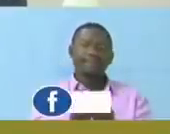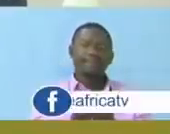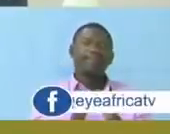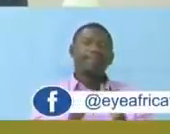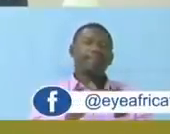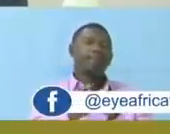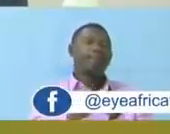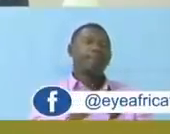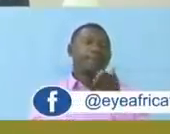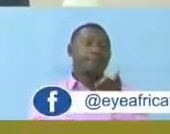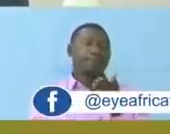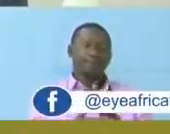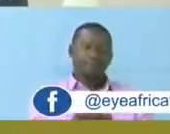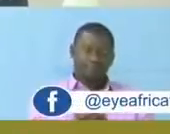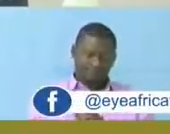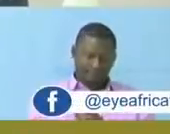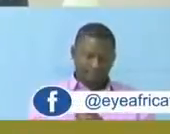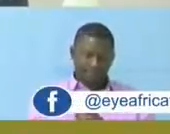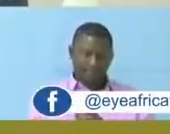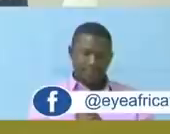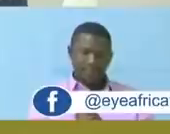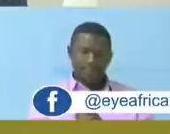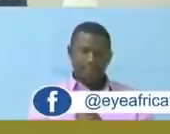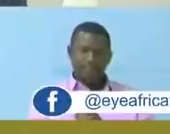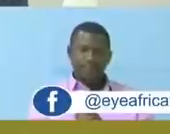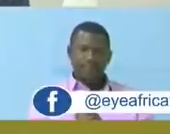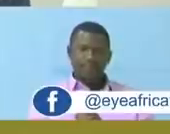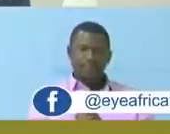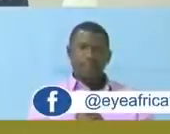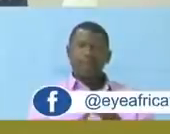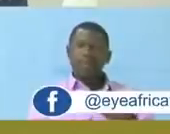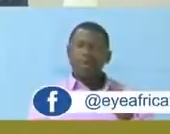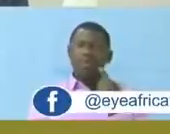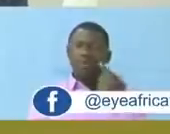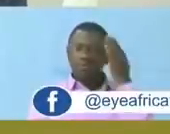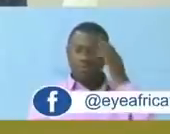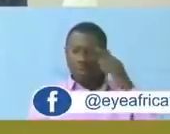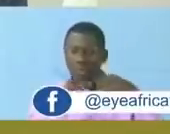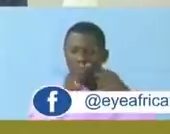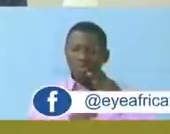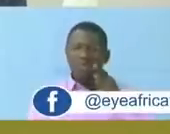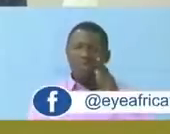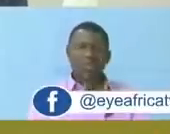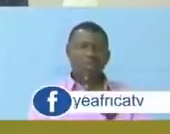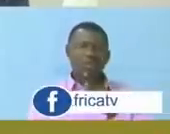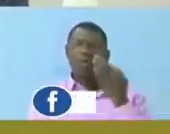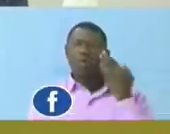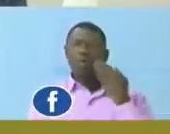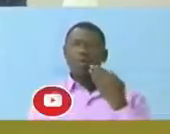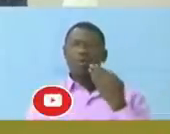team. I only know about that